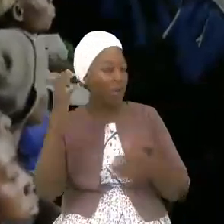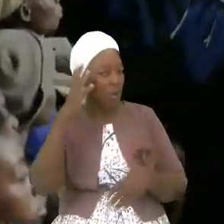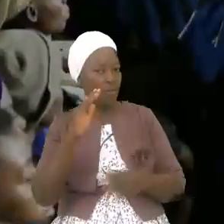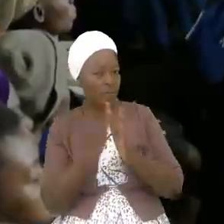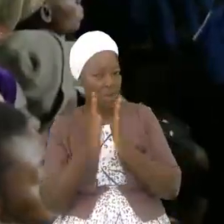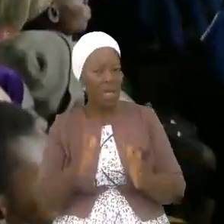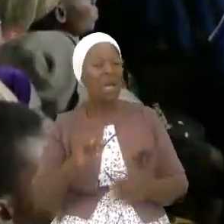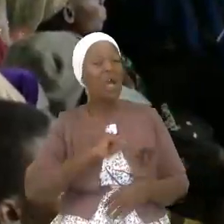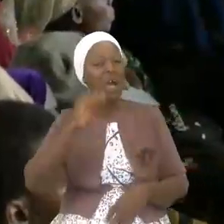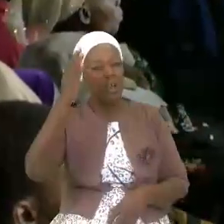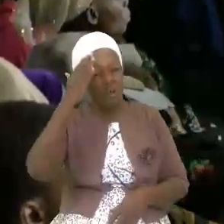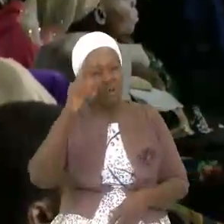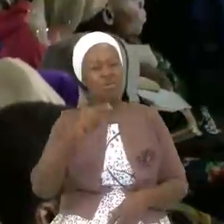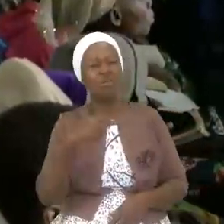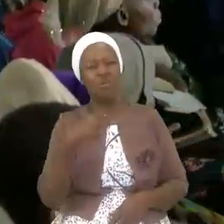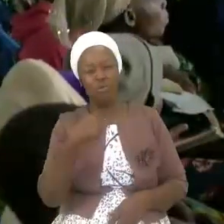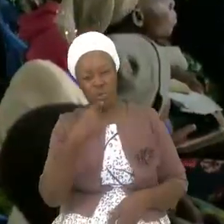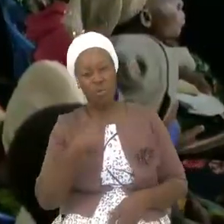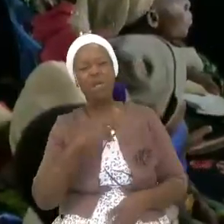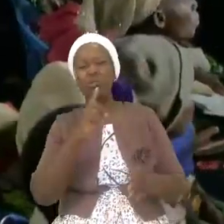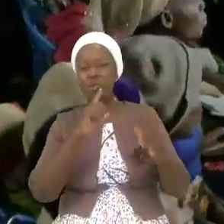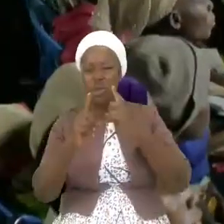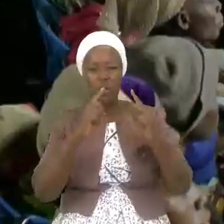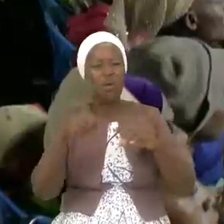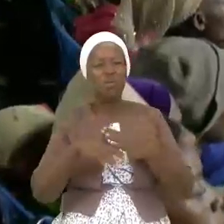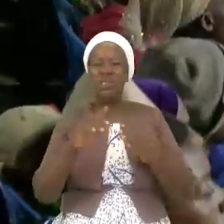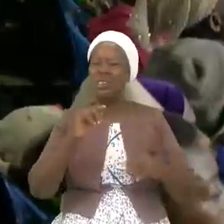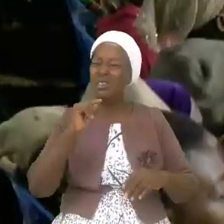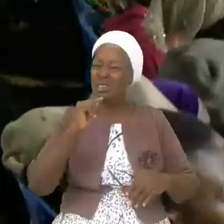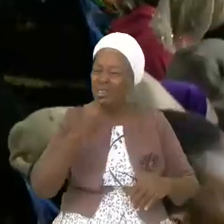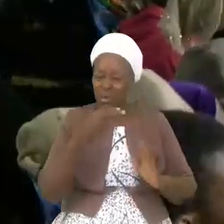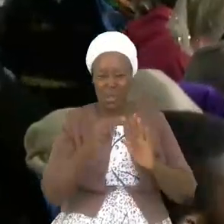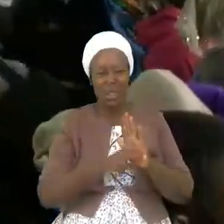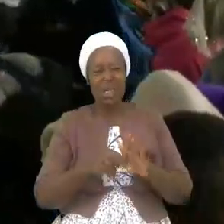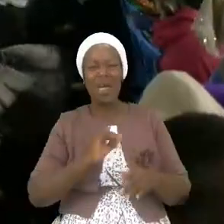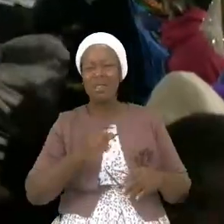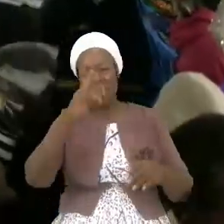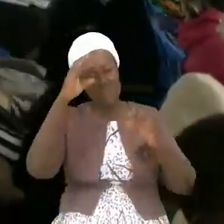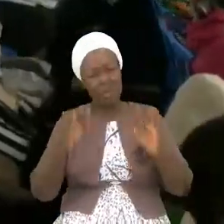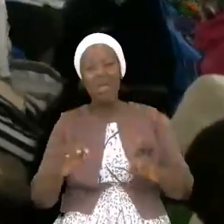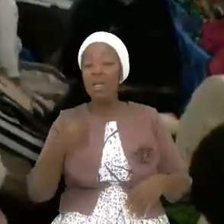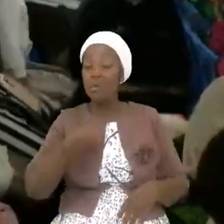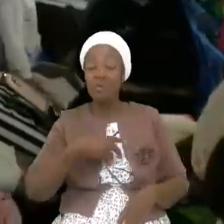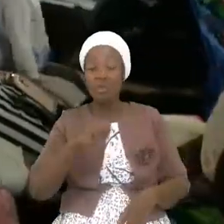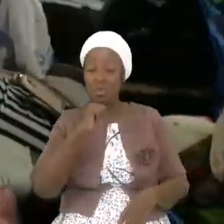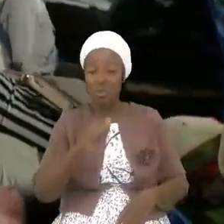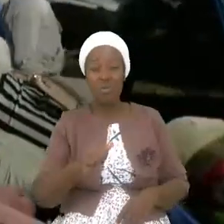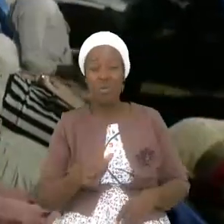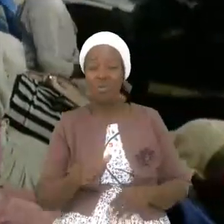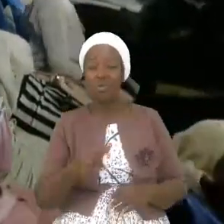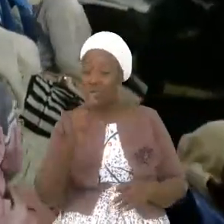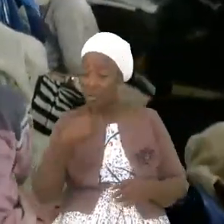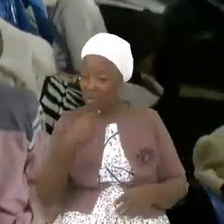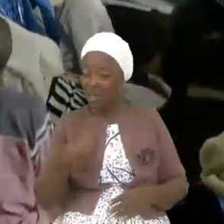with determination. I will not go on in the lifestyle of Belshazzar, in defilement, in